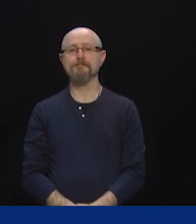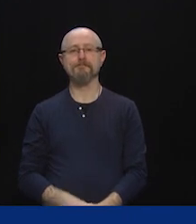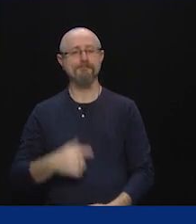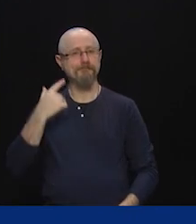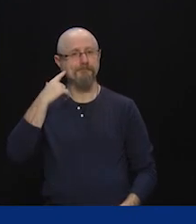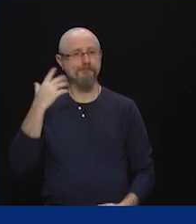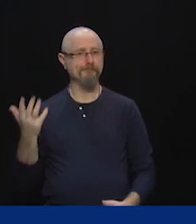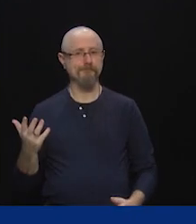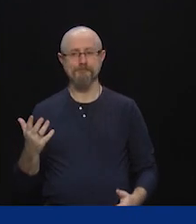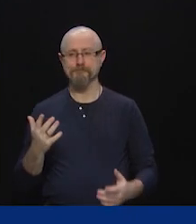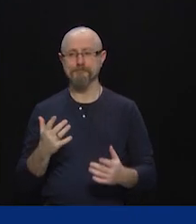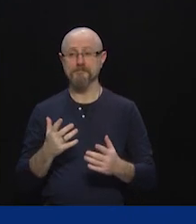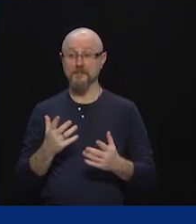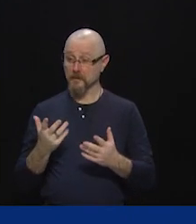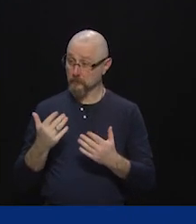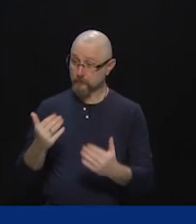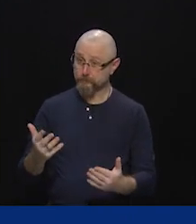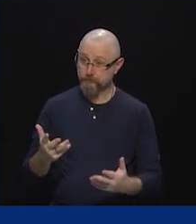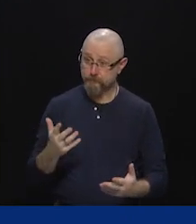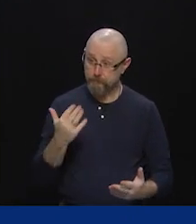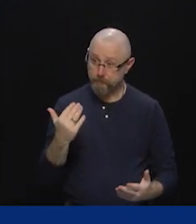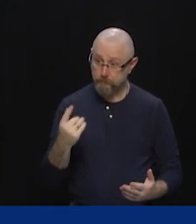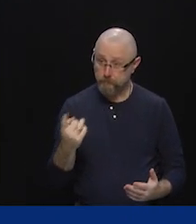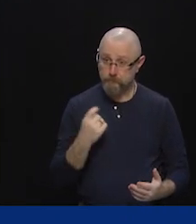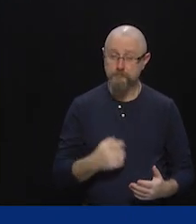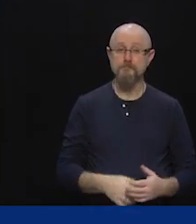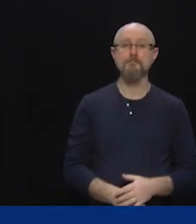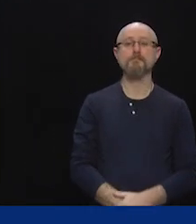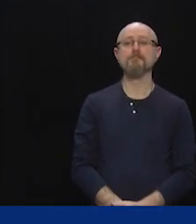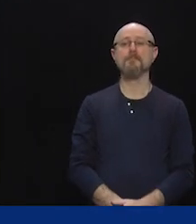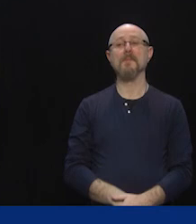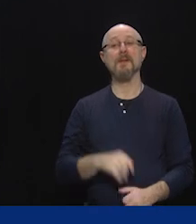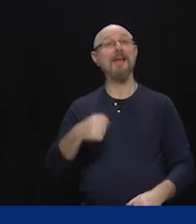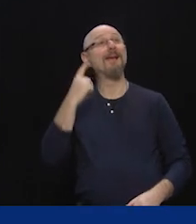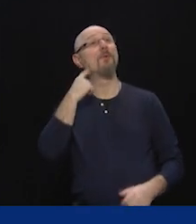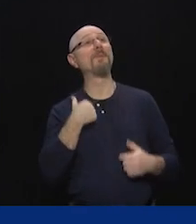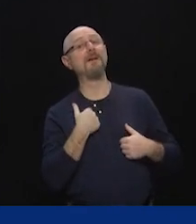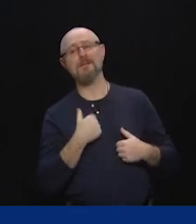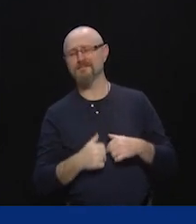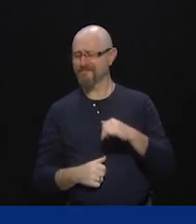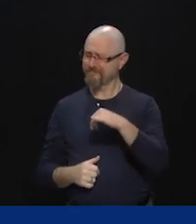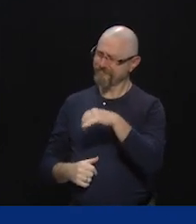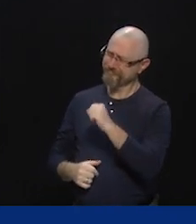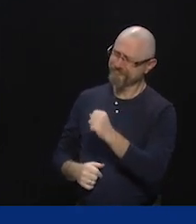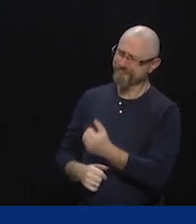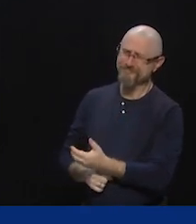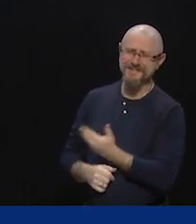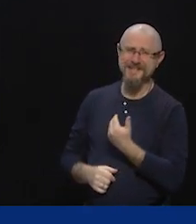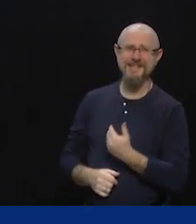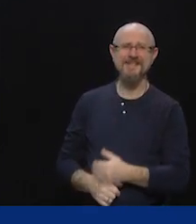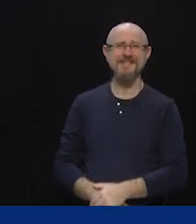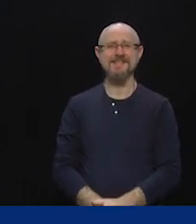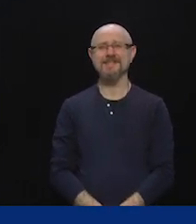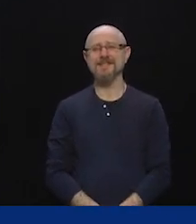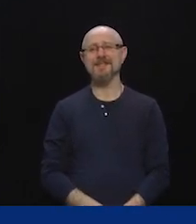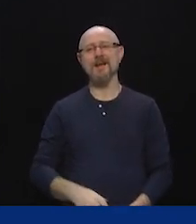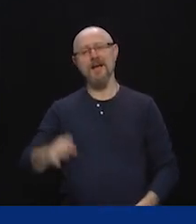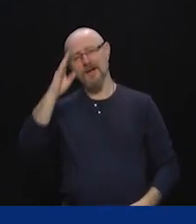Go ahead and unmute your mic, Laura. Can you hear me? Yes, Laura. Hi,